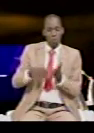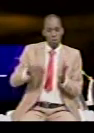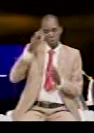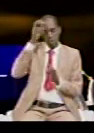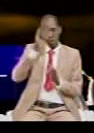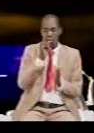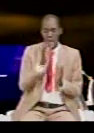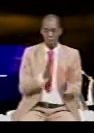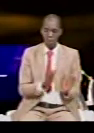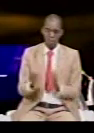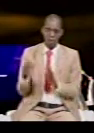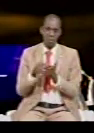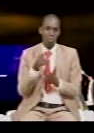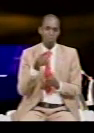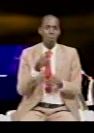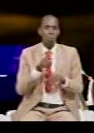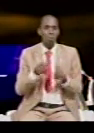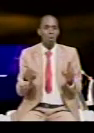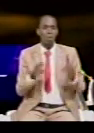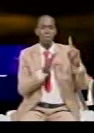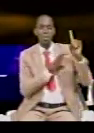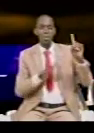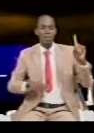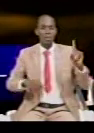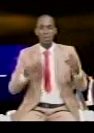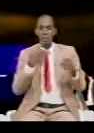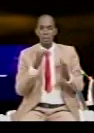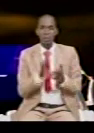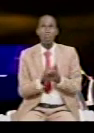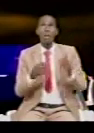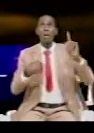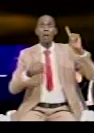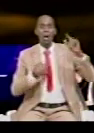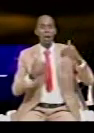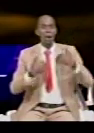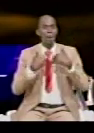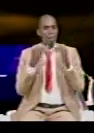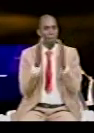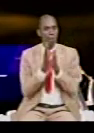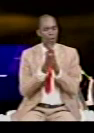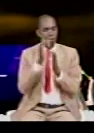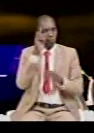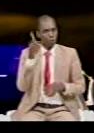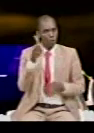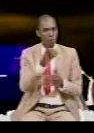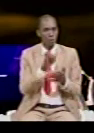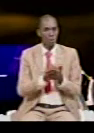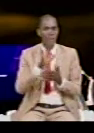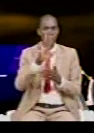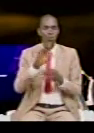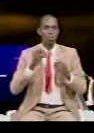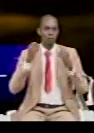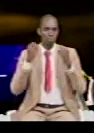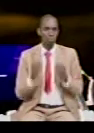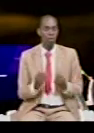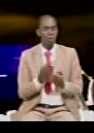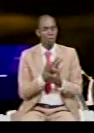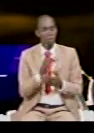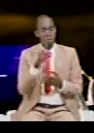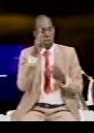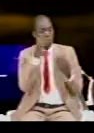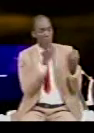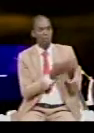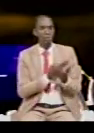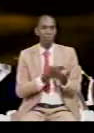says, I have prayed for thee that thy faith fail not. Prayerfulness and watchfulness. In